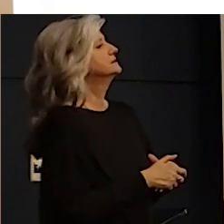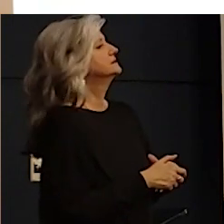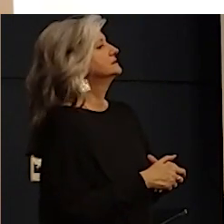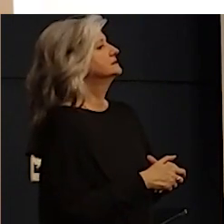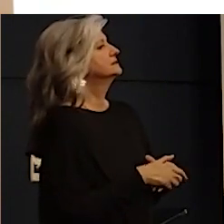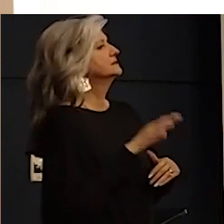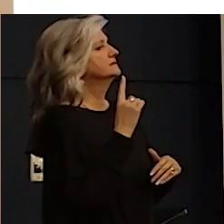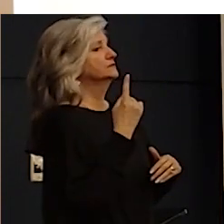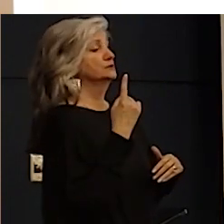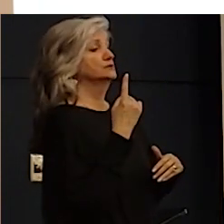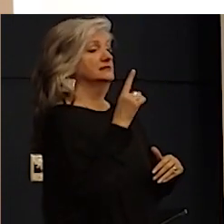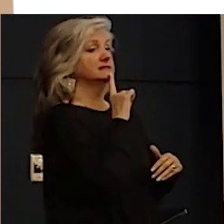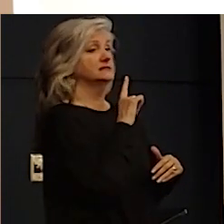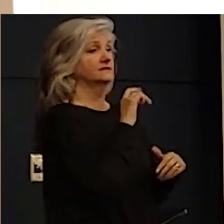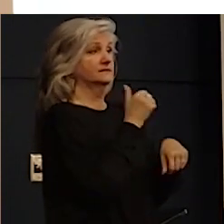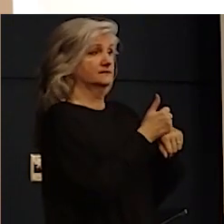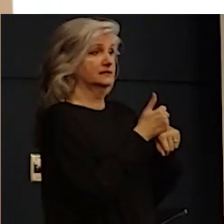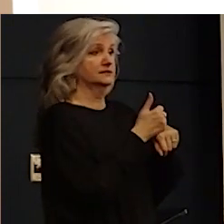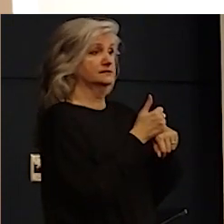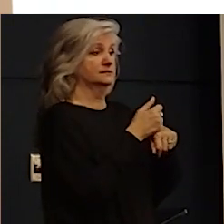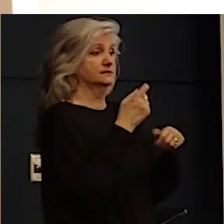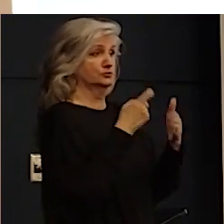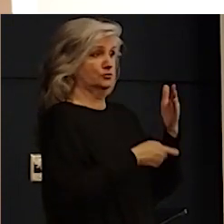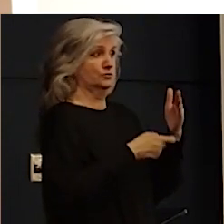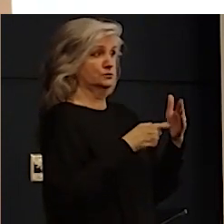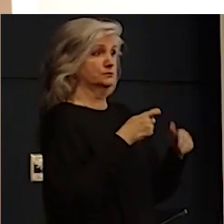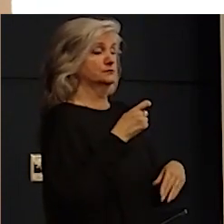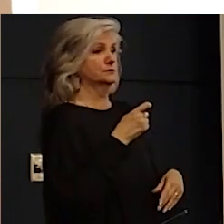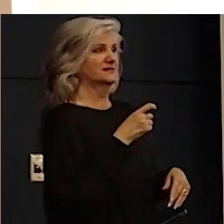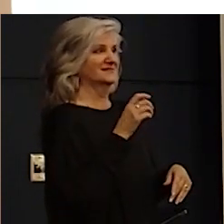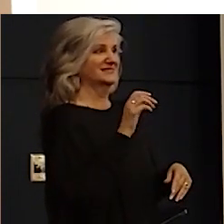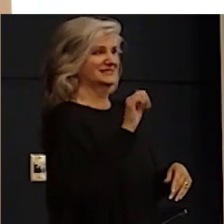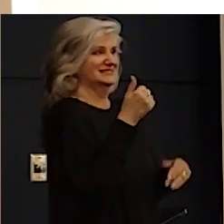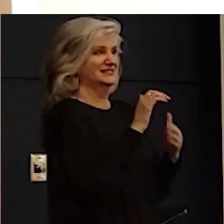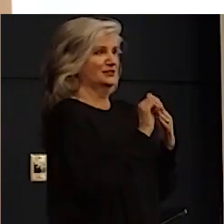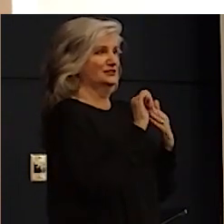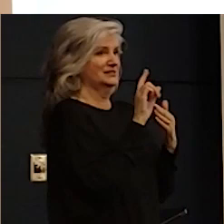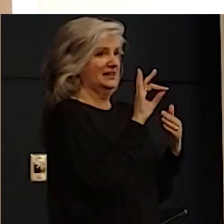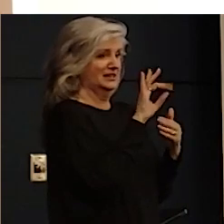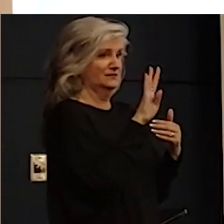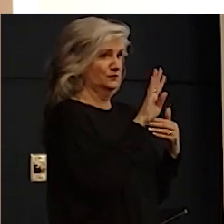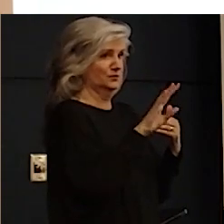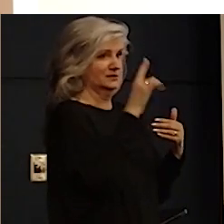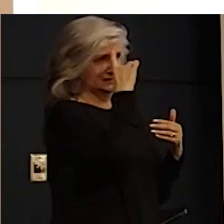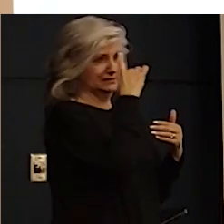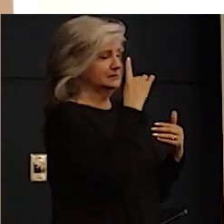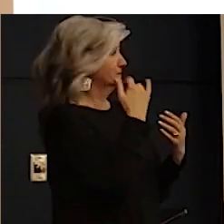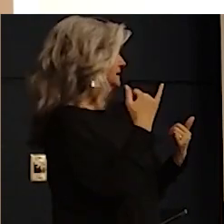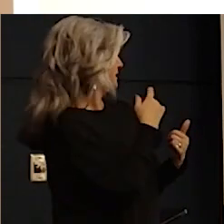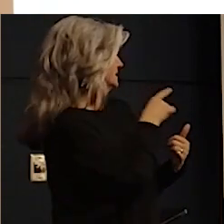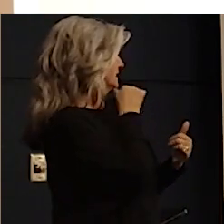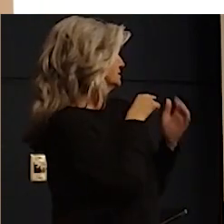First component, the fixed charge, your base fixed charge. It's currently $10.84. Not shown